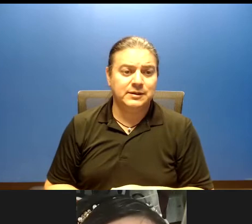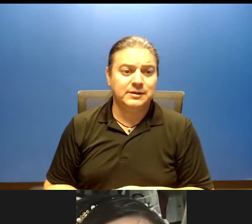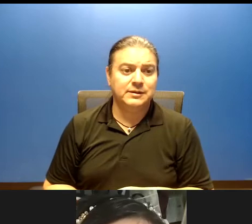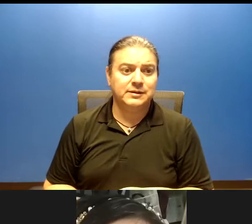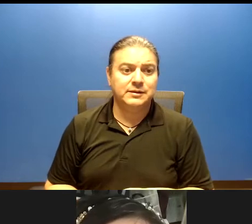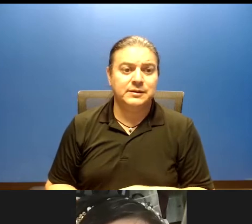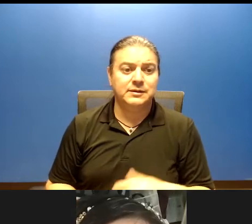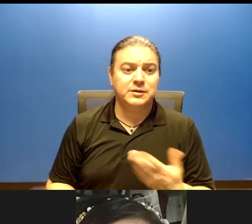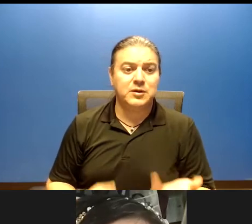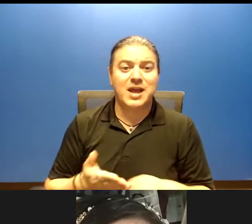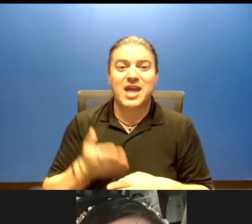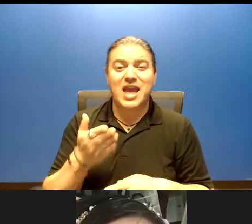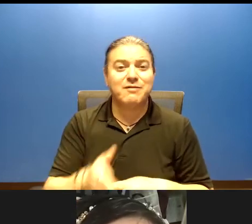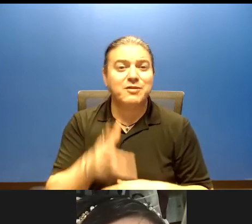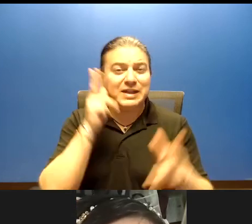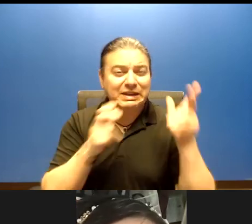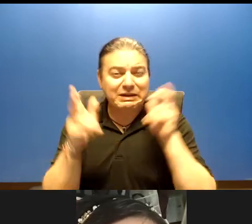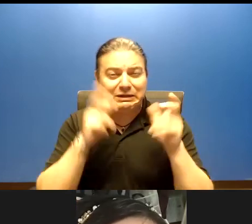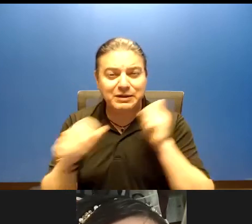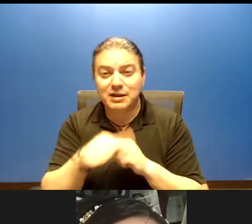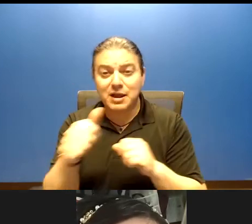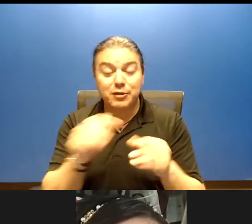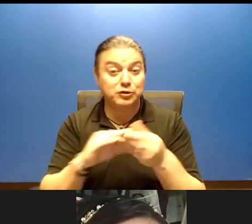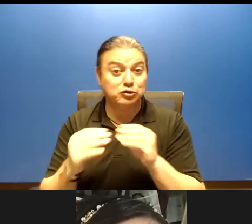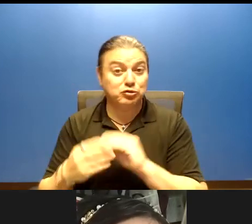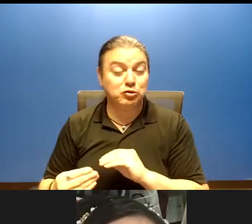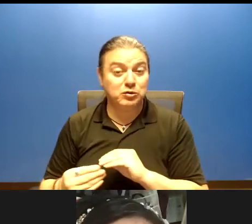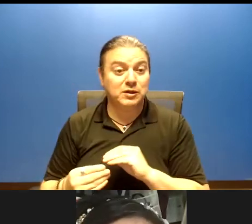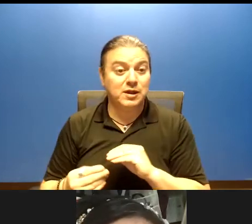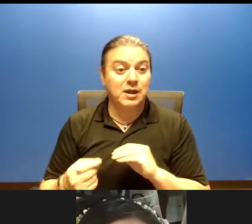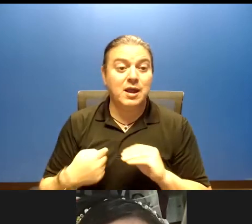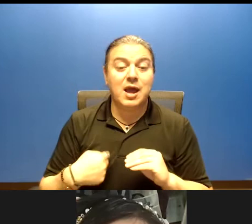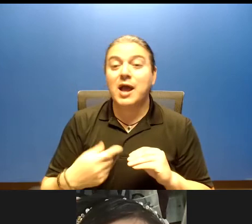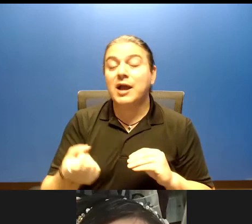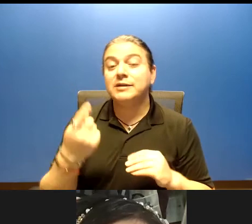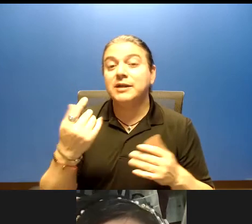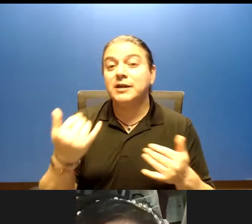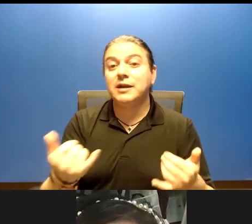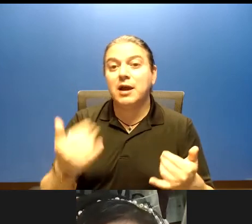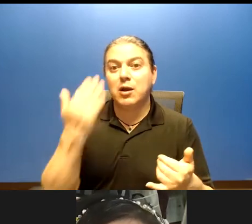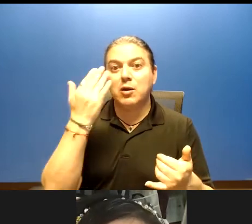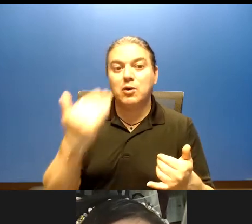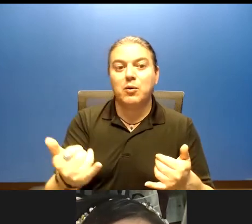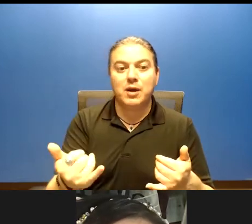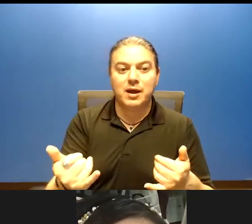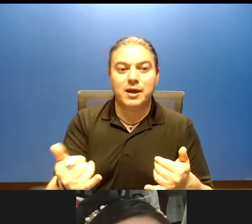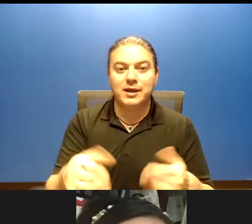after hearing everybody else's stories, I understand now why it's taking so long for my chairlift to be